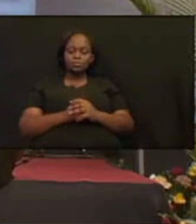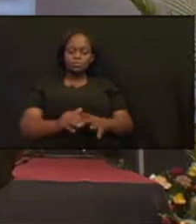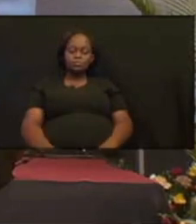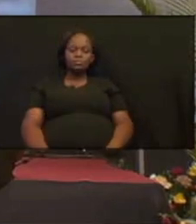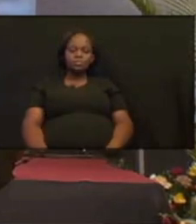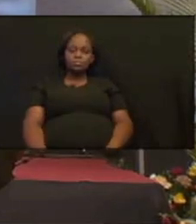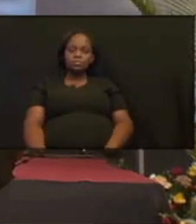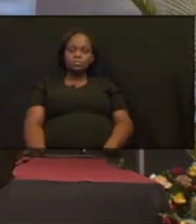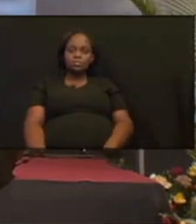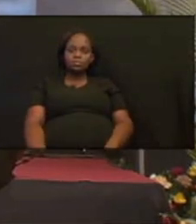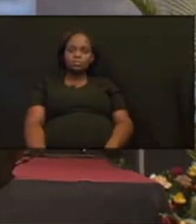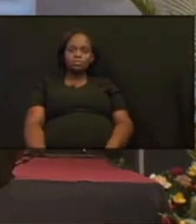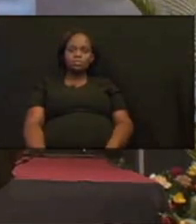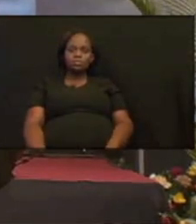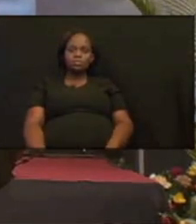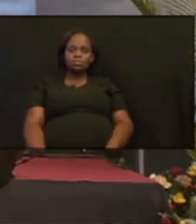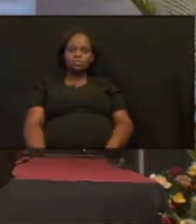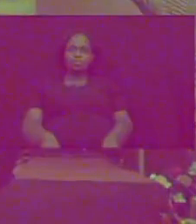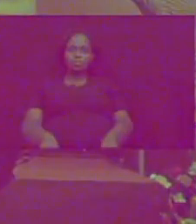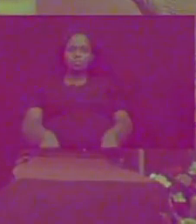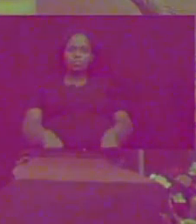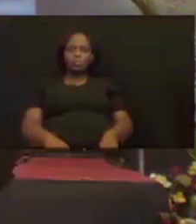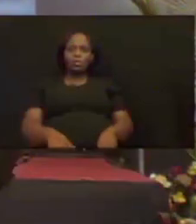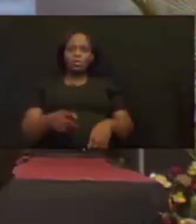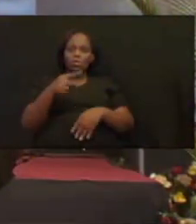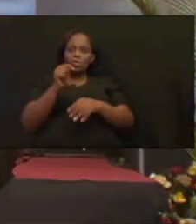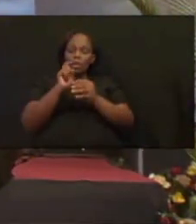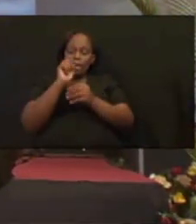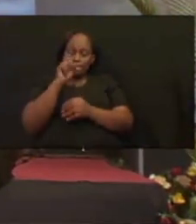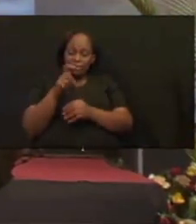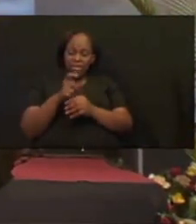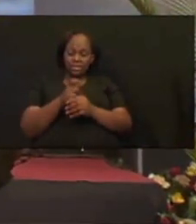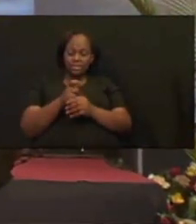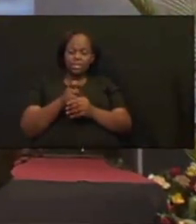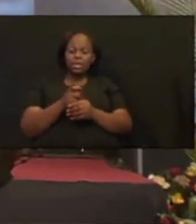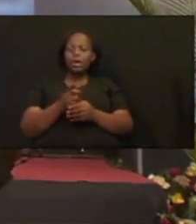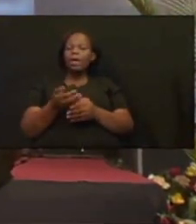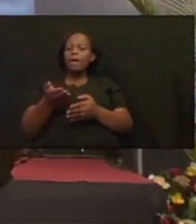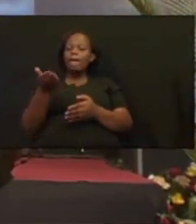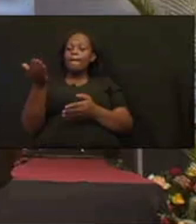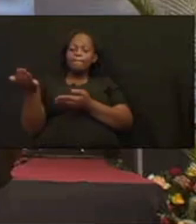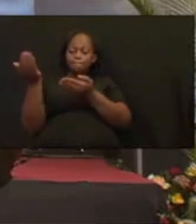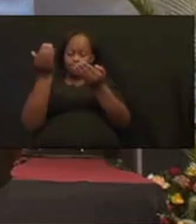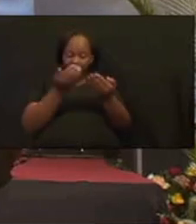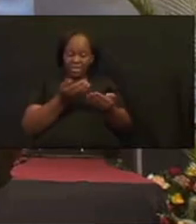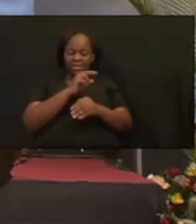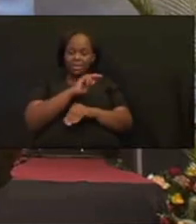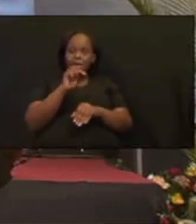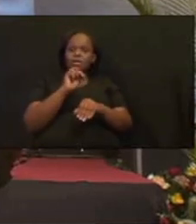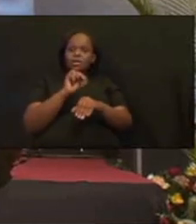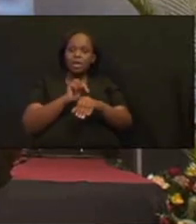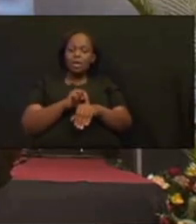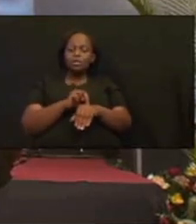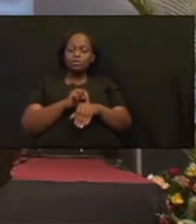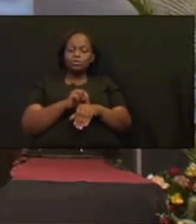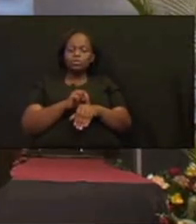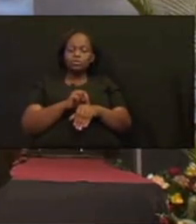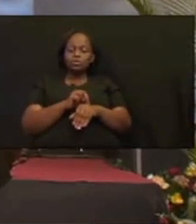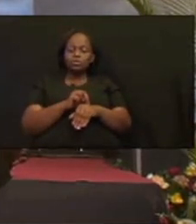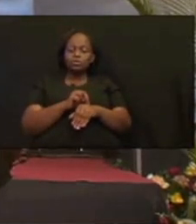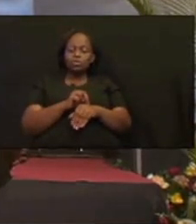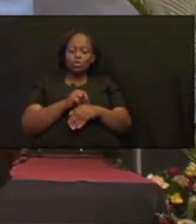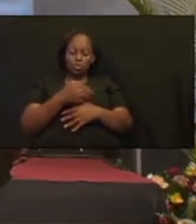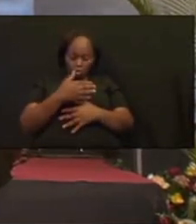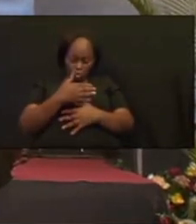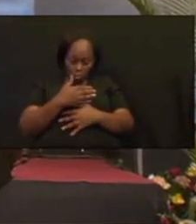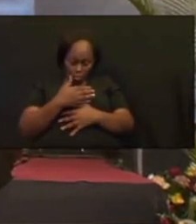We must, by the spirit, bring nations, even this nation, to the lordship of Christ. It